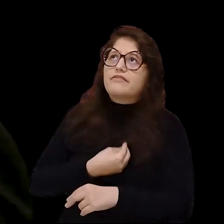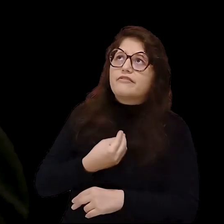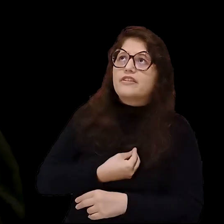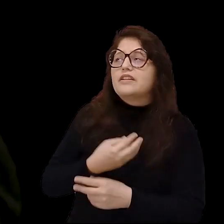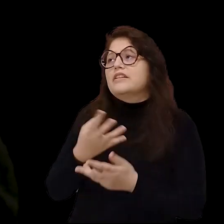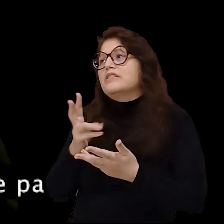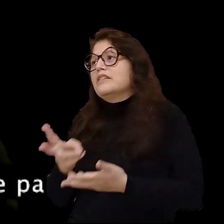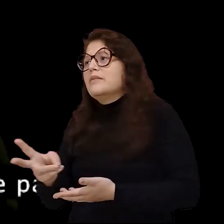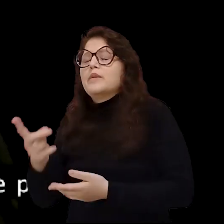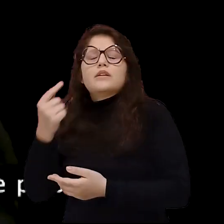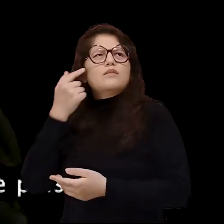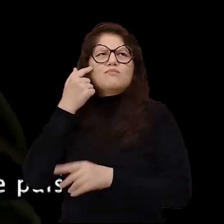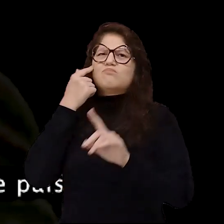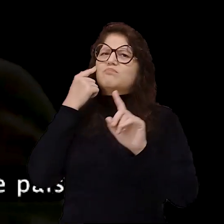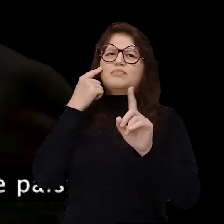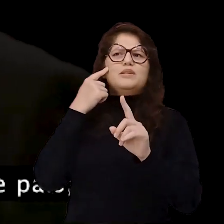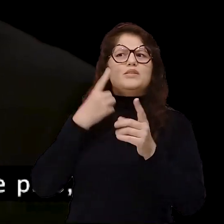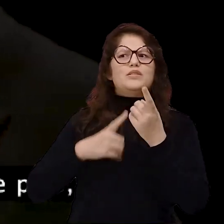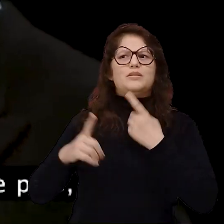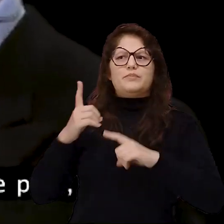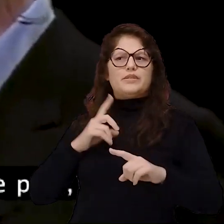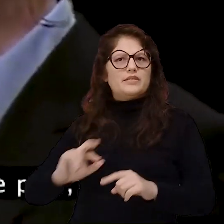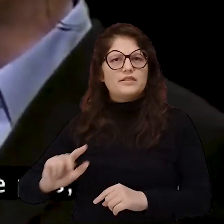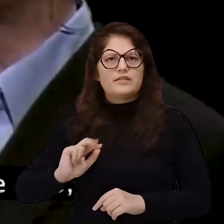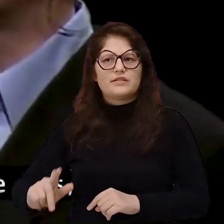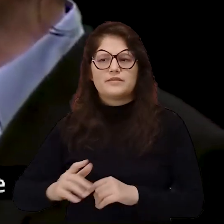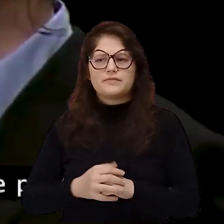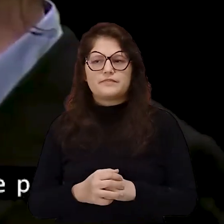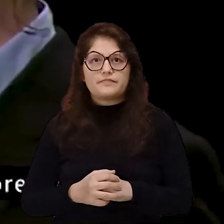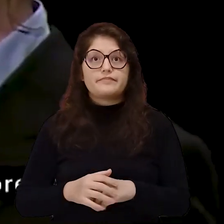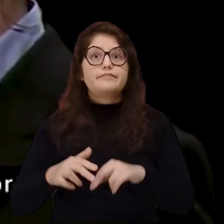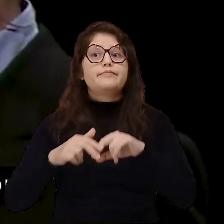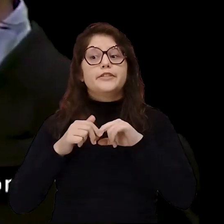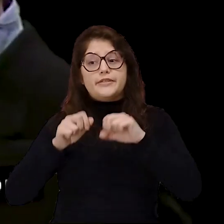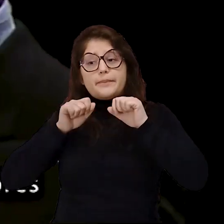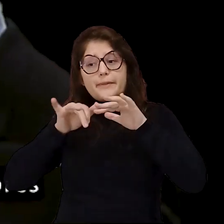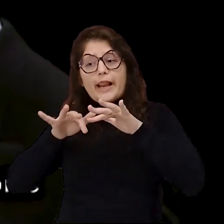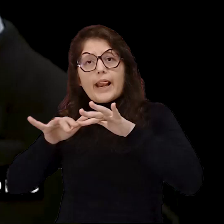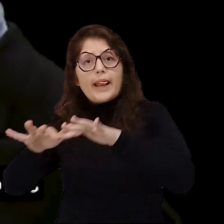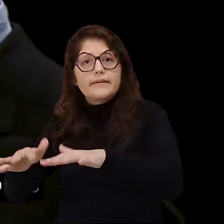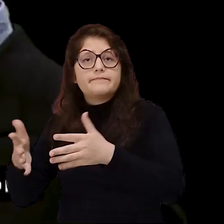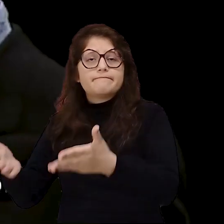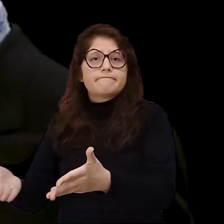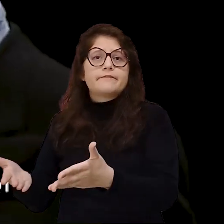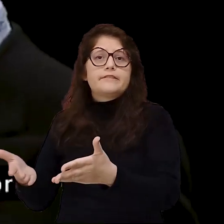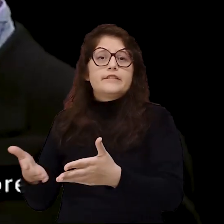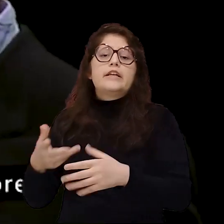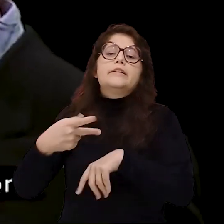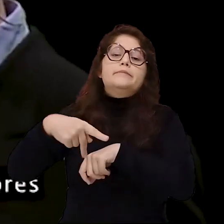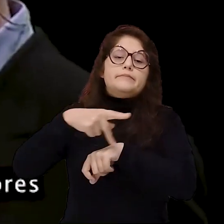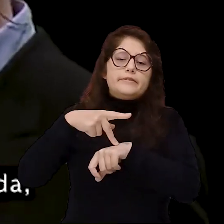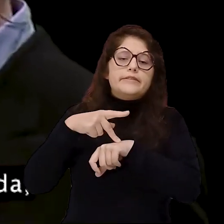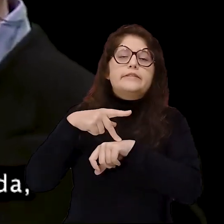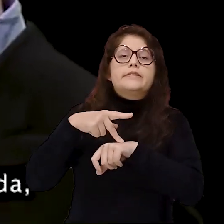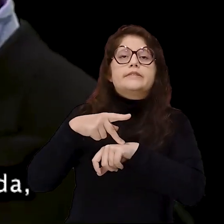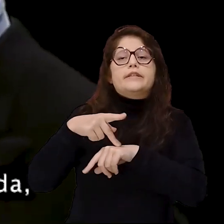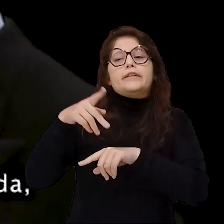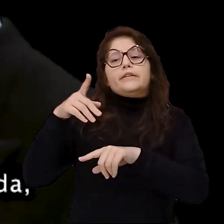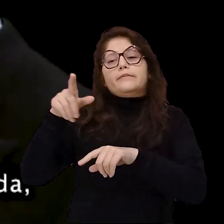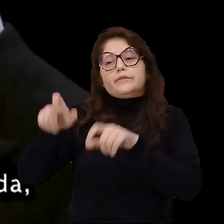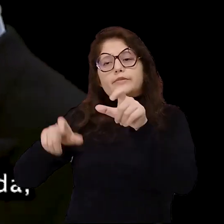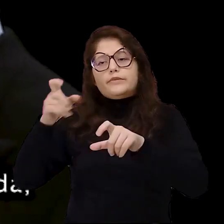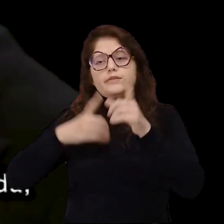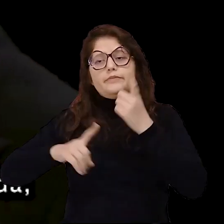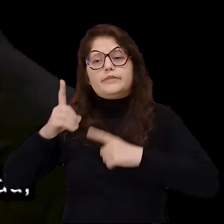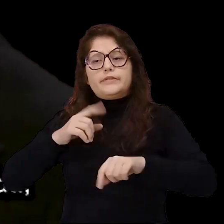is treatable. And so we have an epidemic in this country of depression among impoverished people that's not being